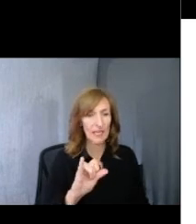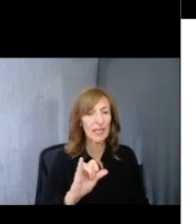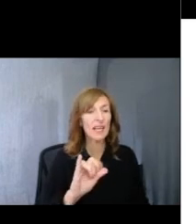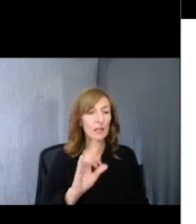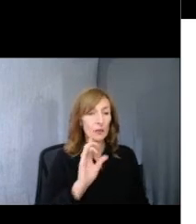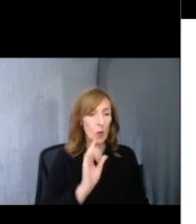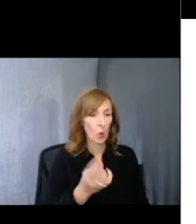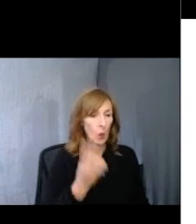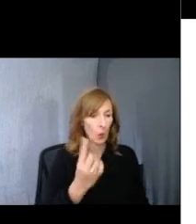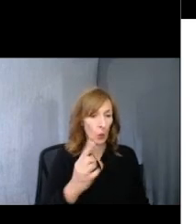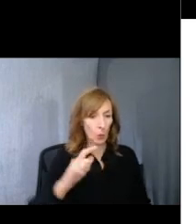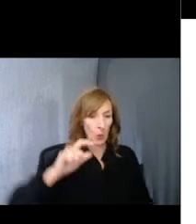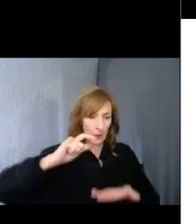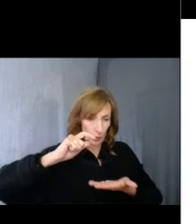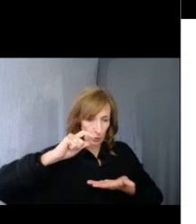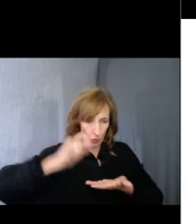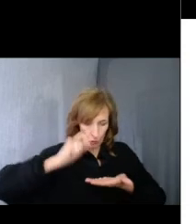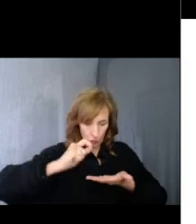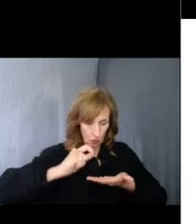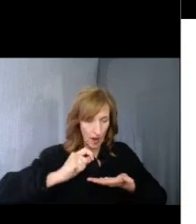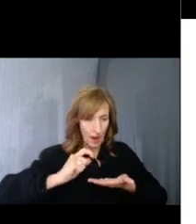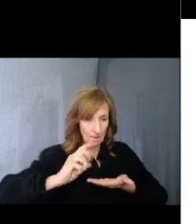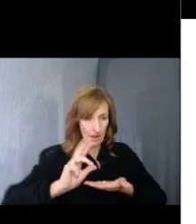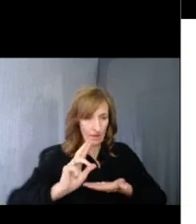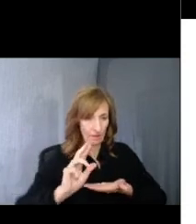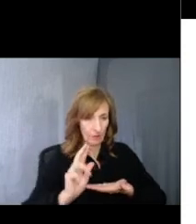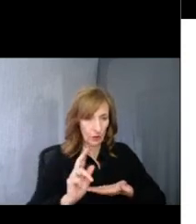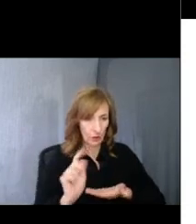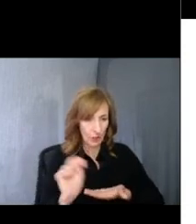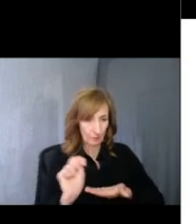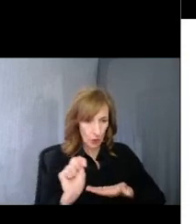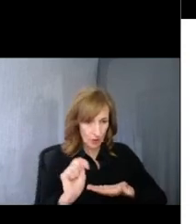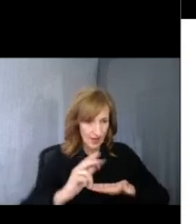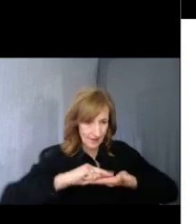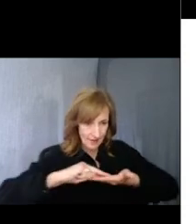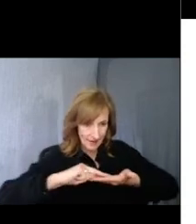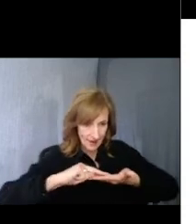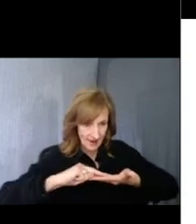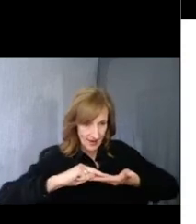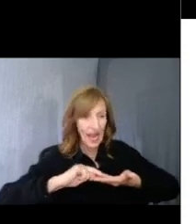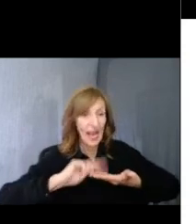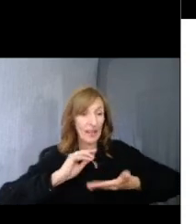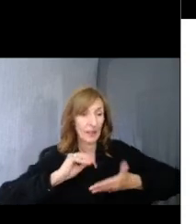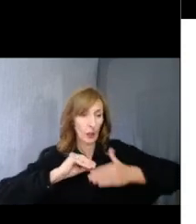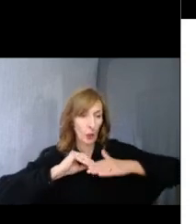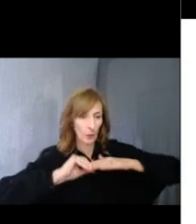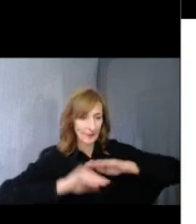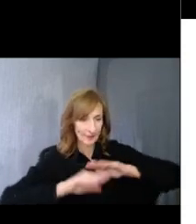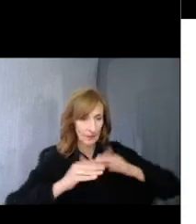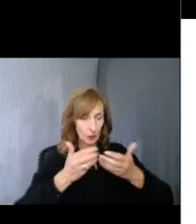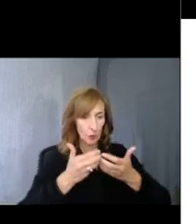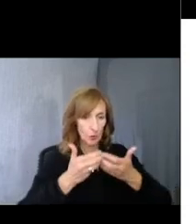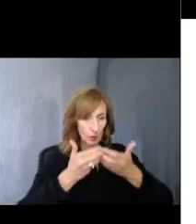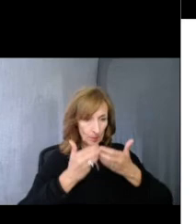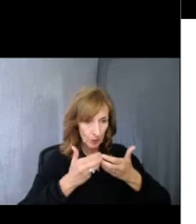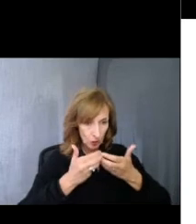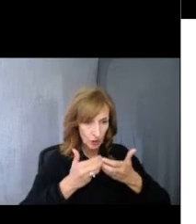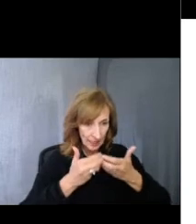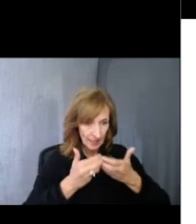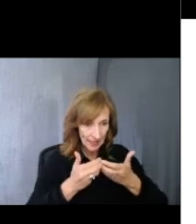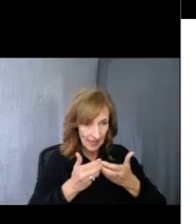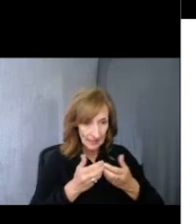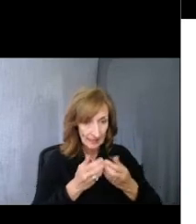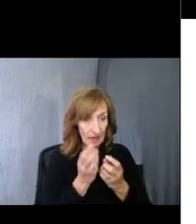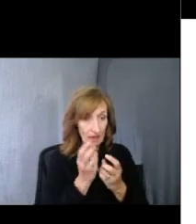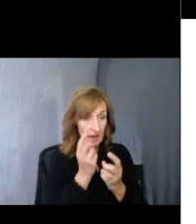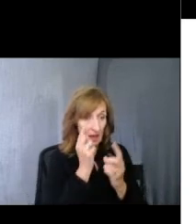the lid, and on the right panel there, you see that circle with, numbers on it, and that's exactly very close